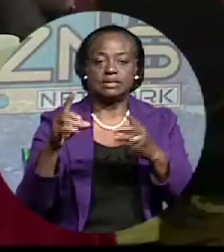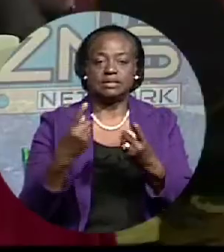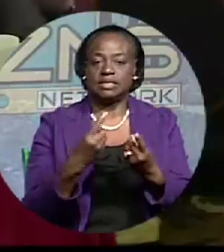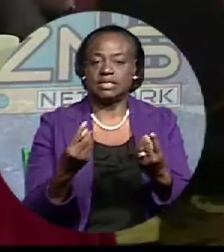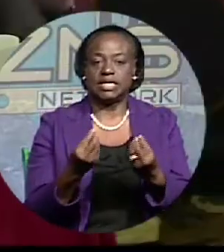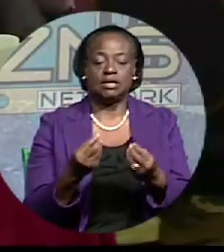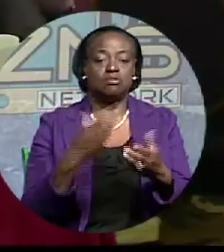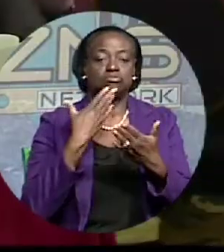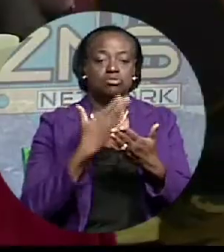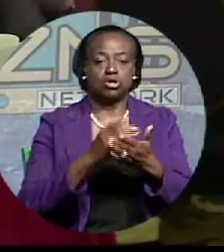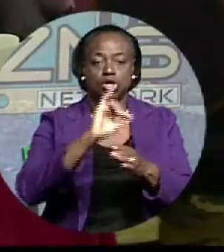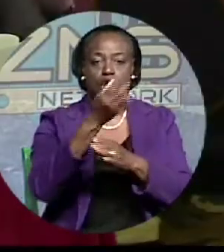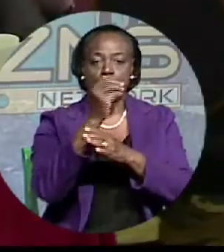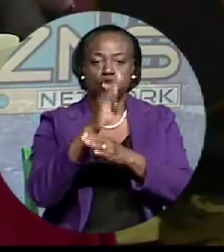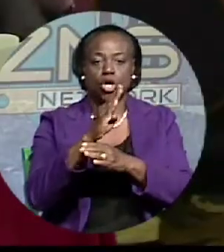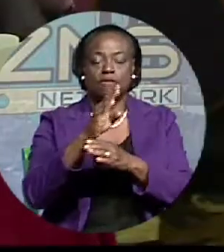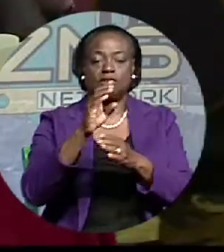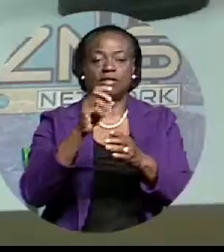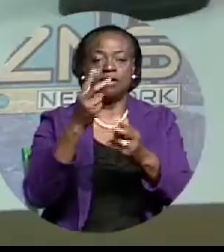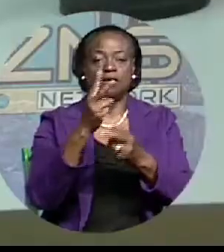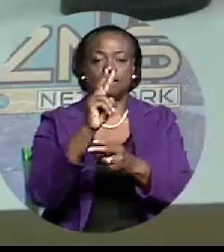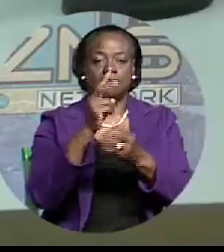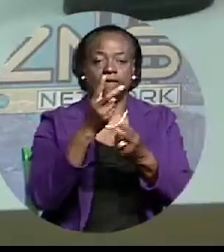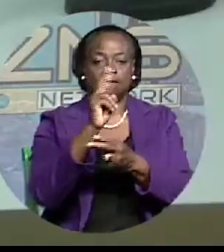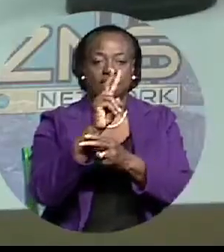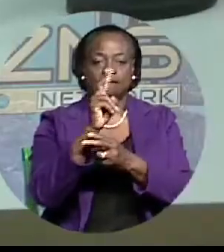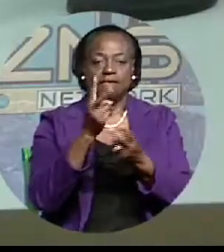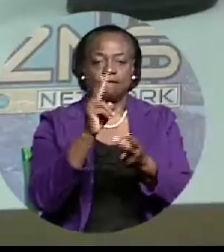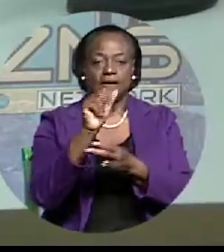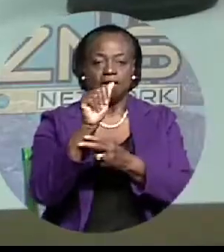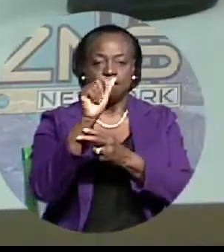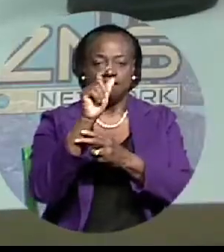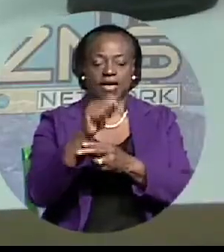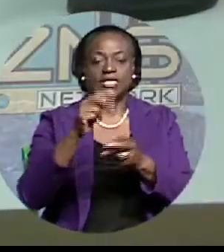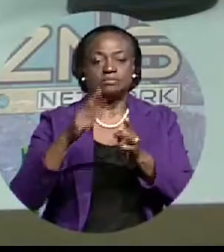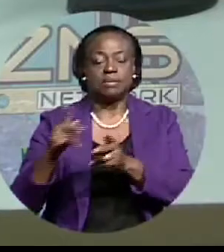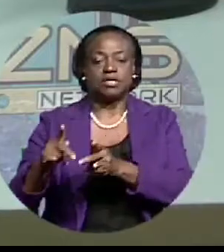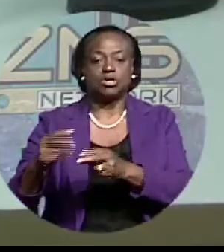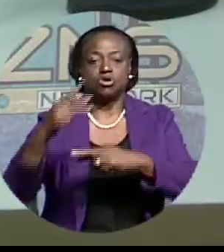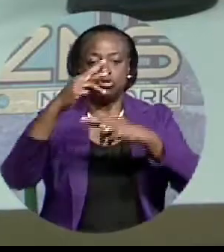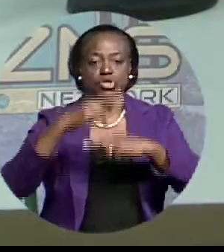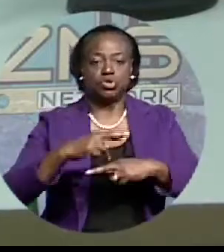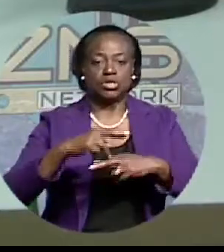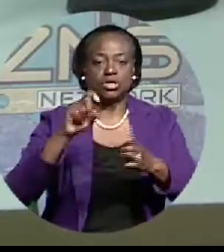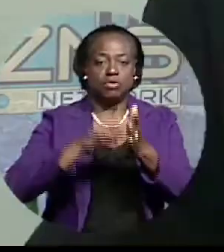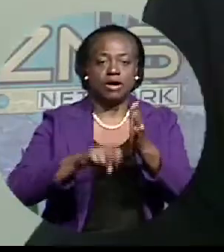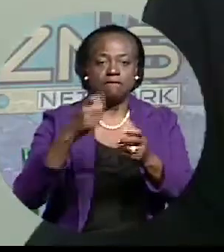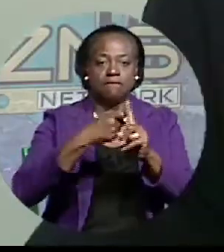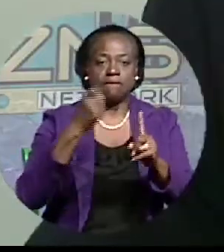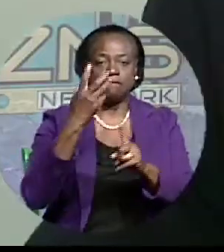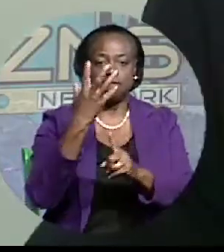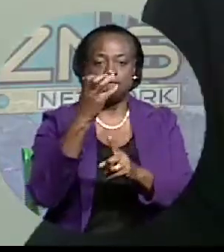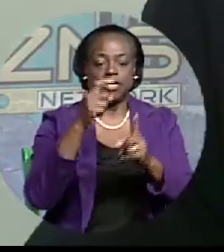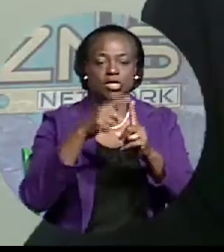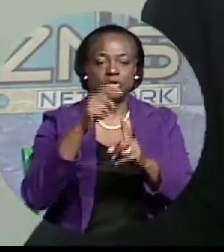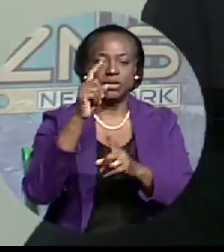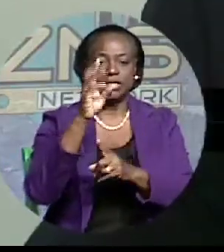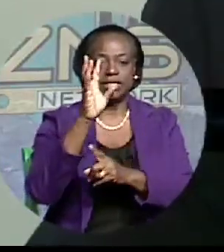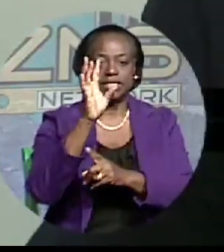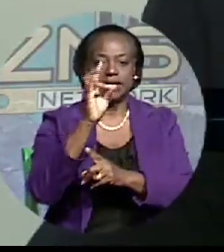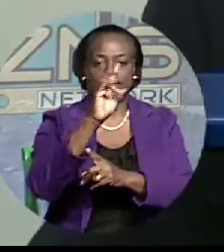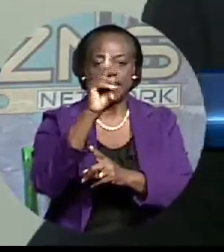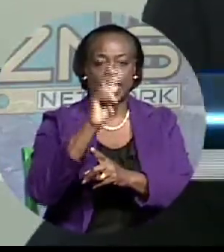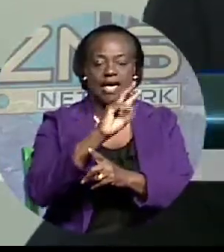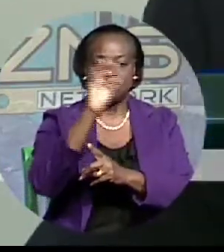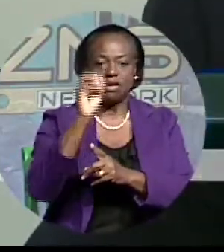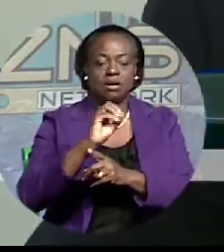VAT preparation, being able to reduce the rate drastically from 15% to 7.5%. Back in April, when